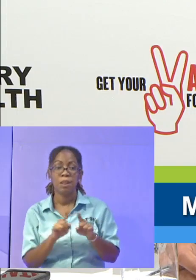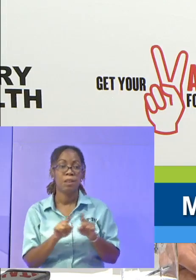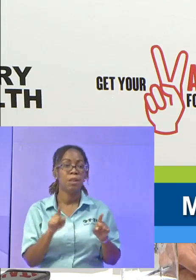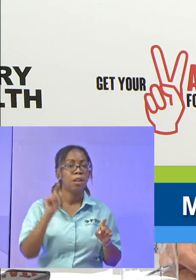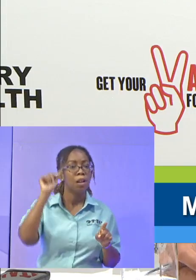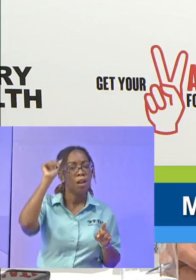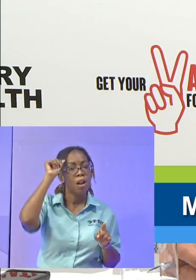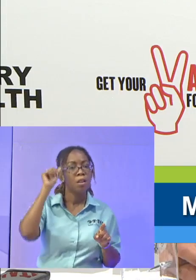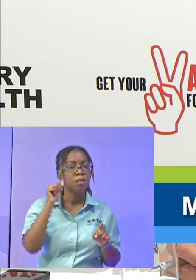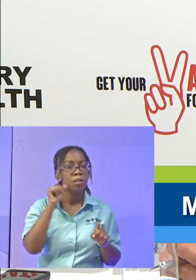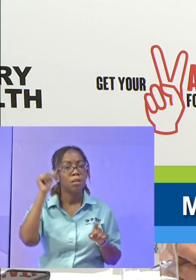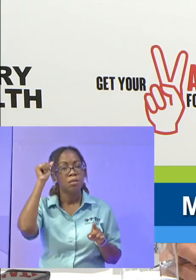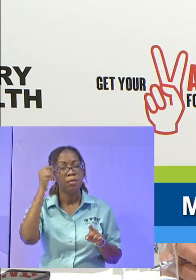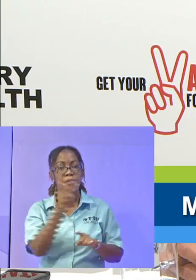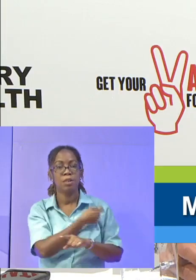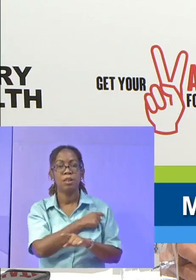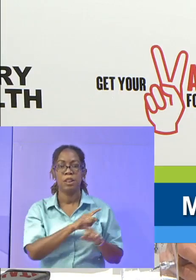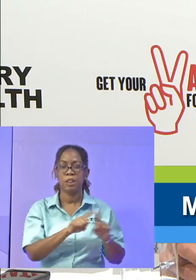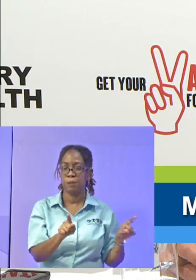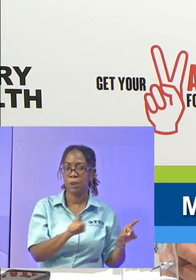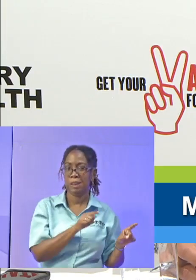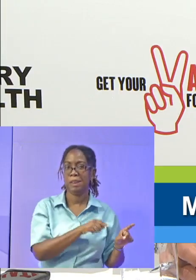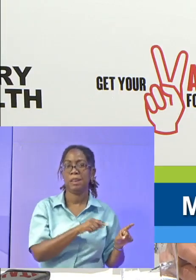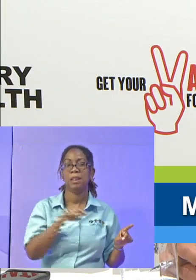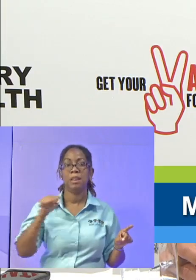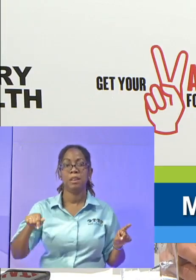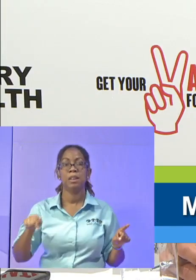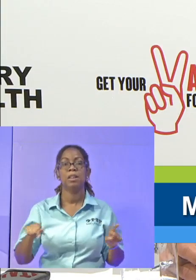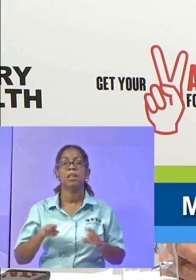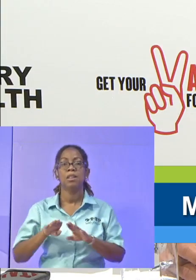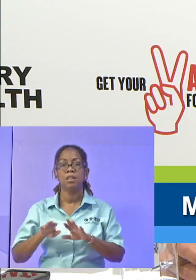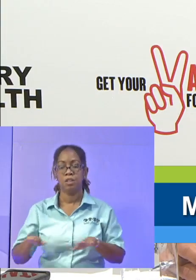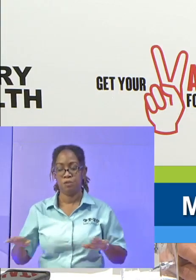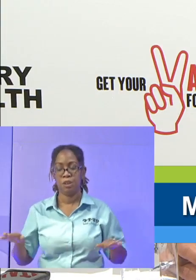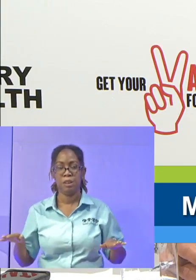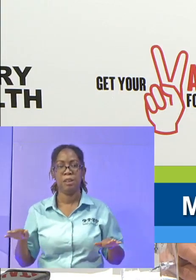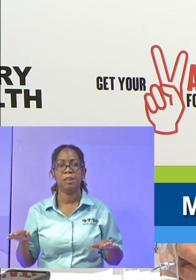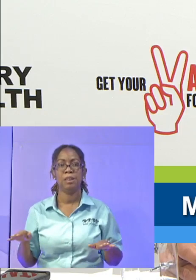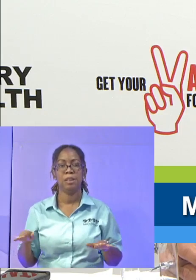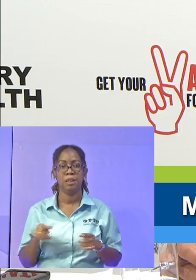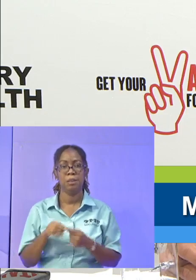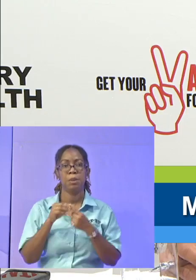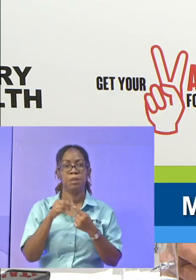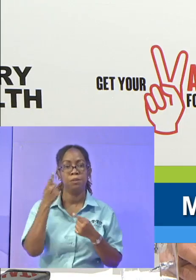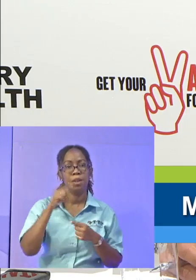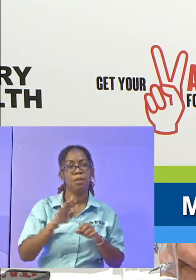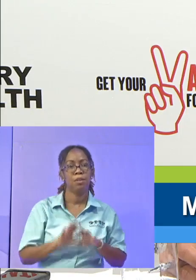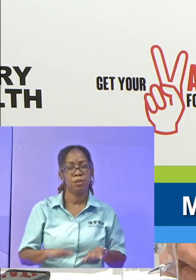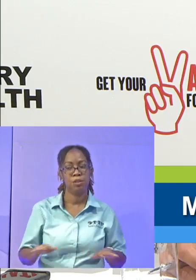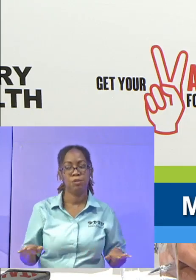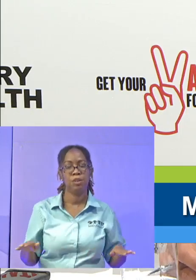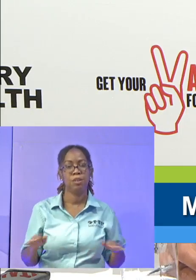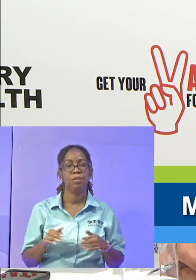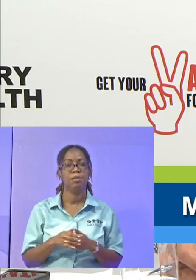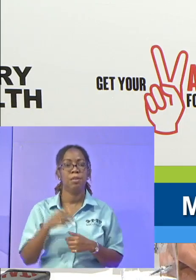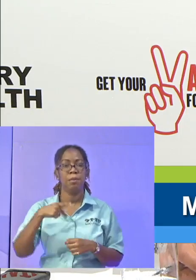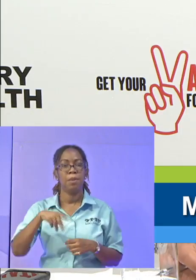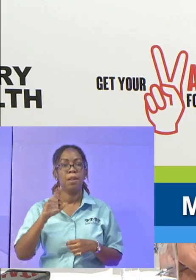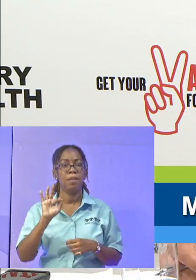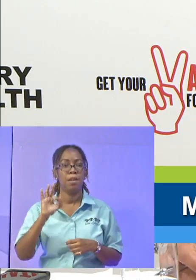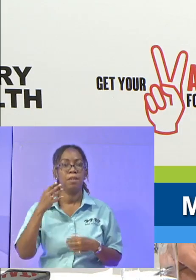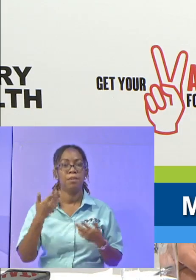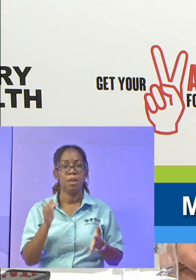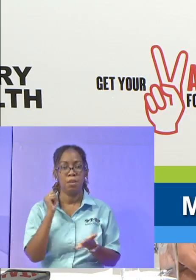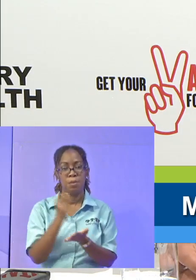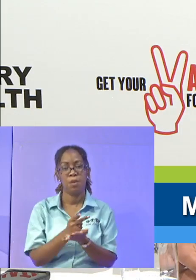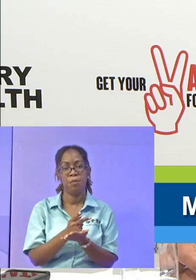we currently have. At this time, it seems that the Pfizer vaccine that is approved will be